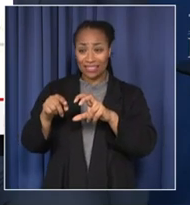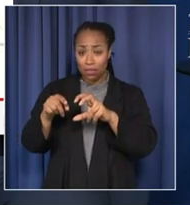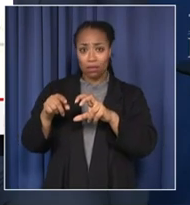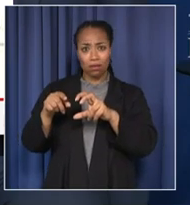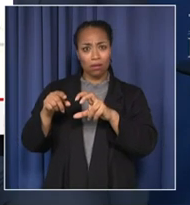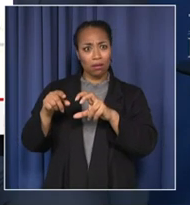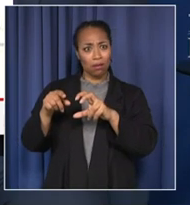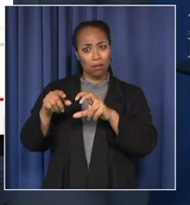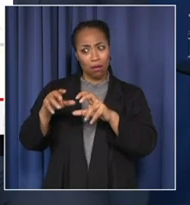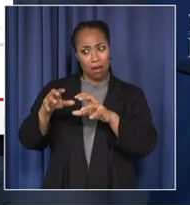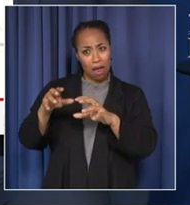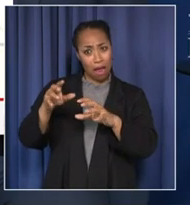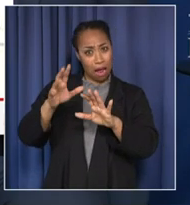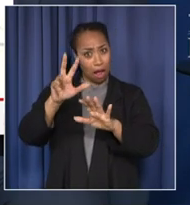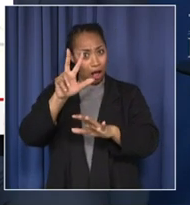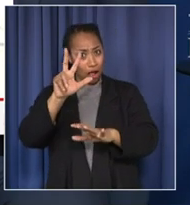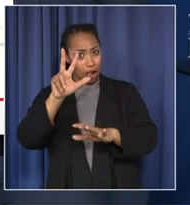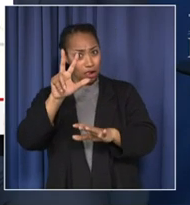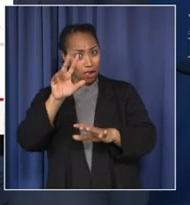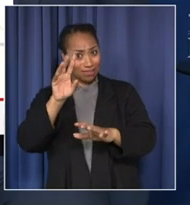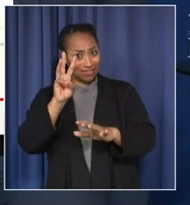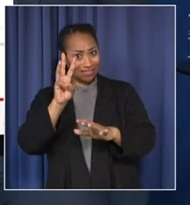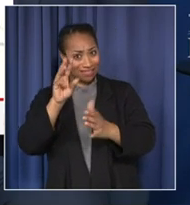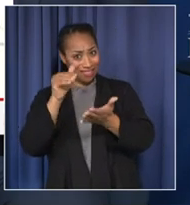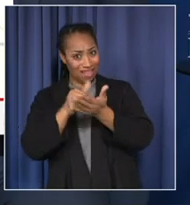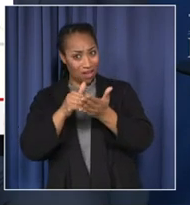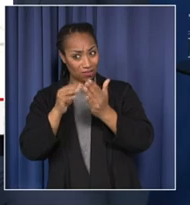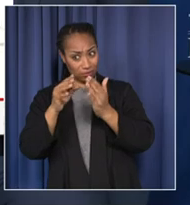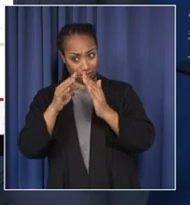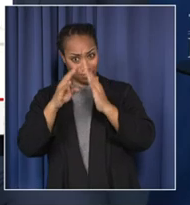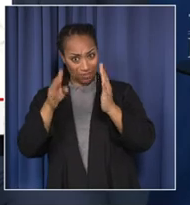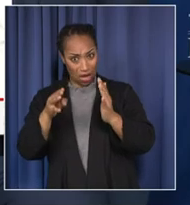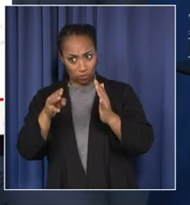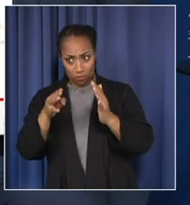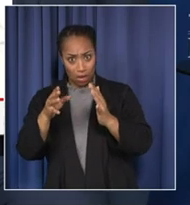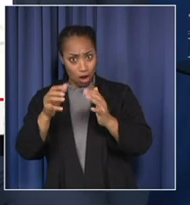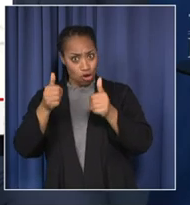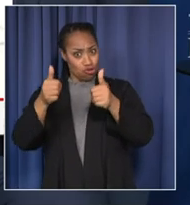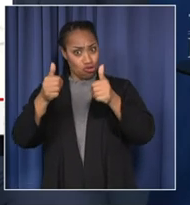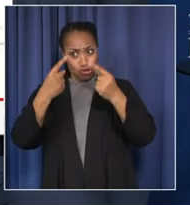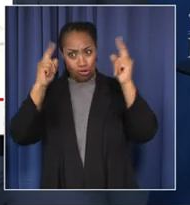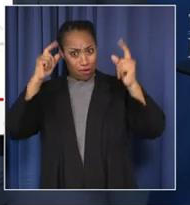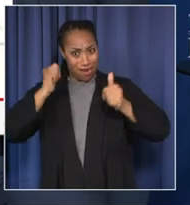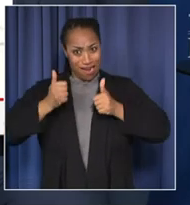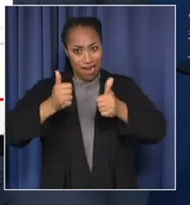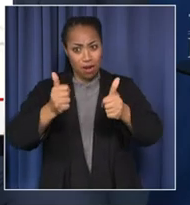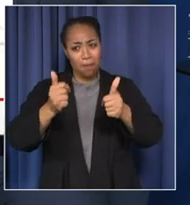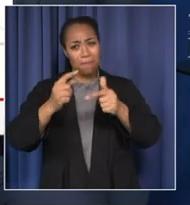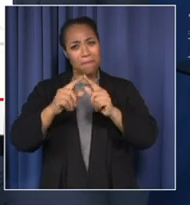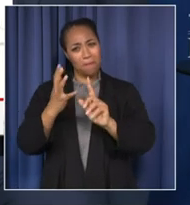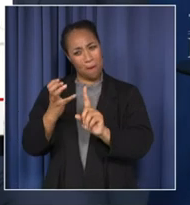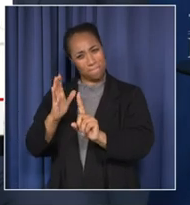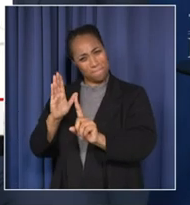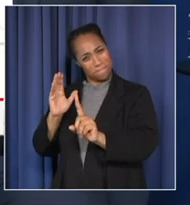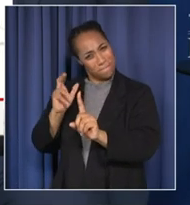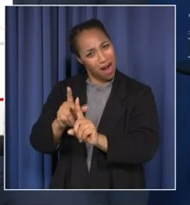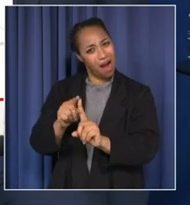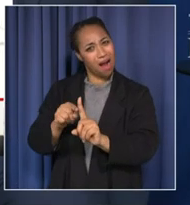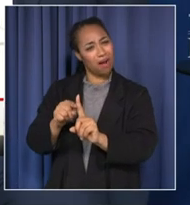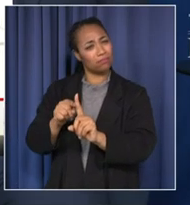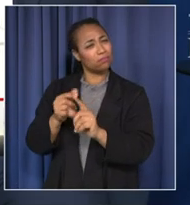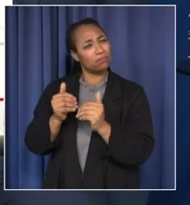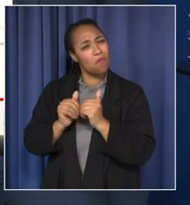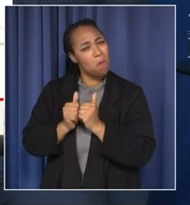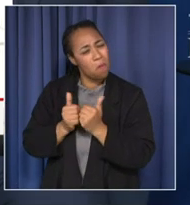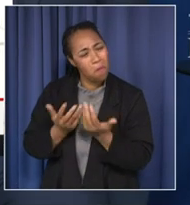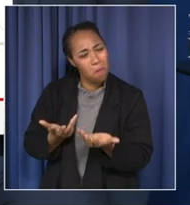And part of that is looking at our laws, and one of them is around, we have a law